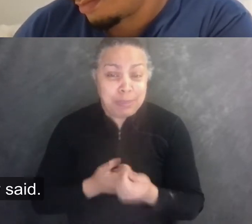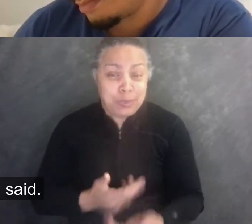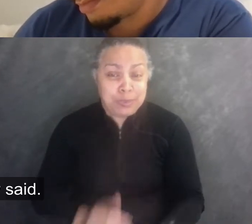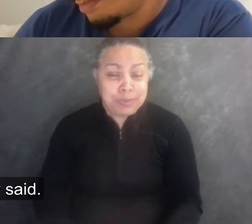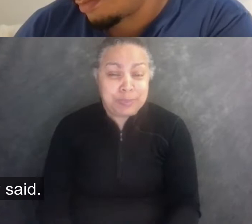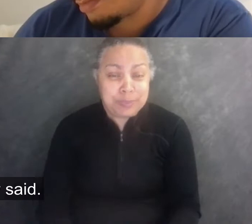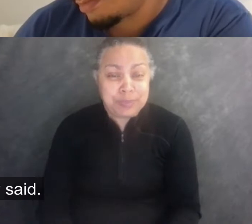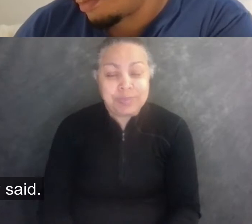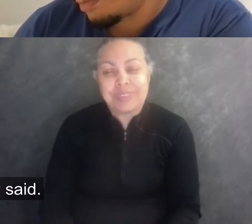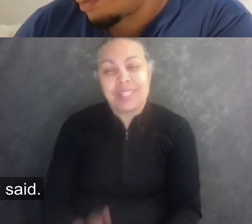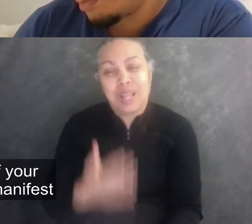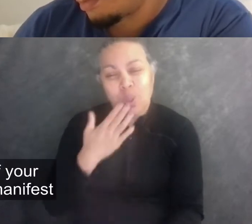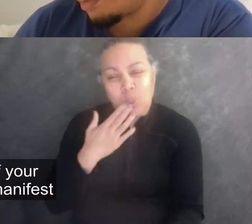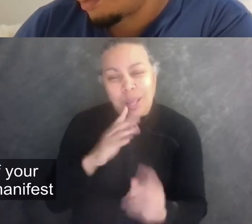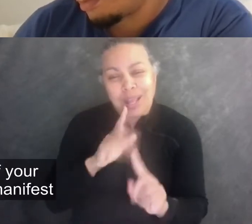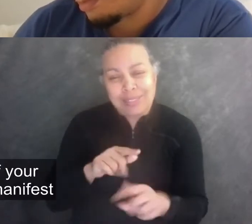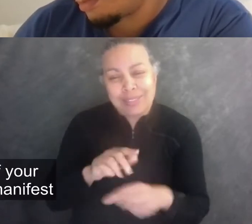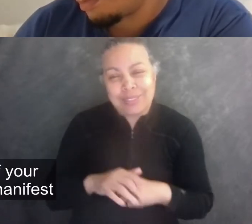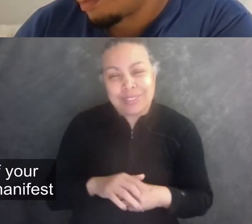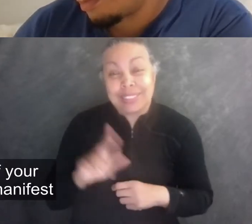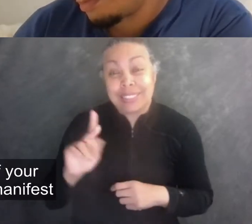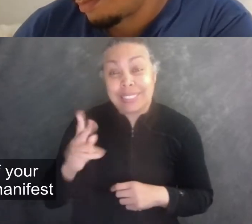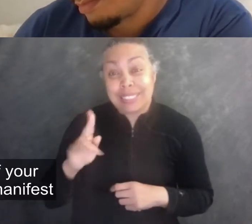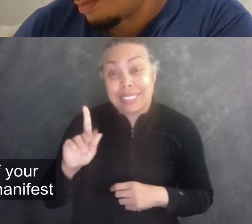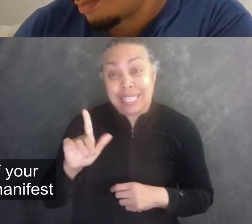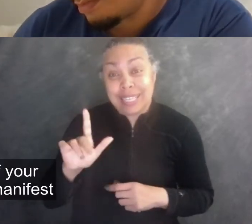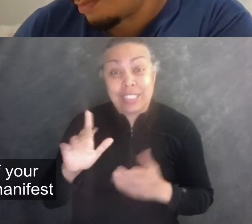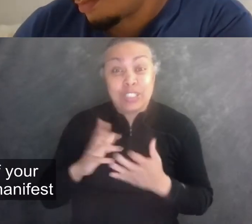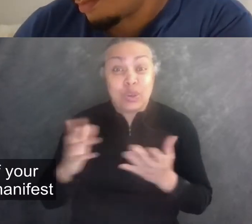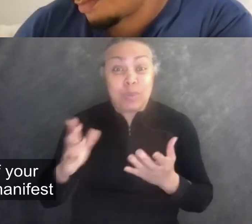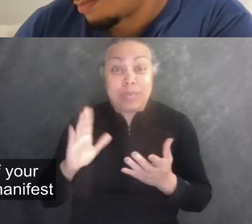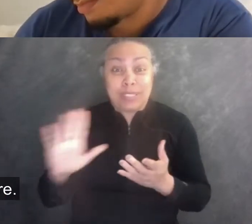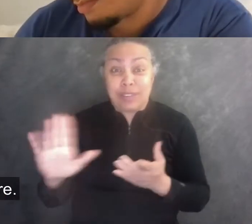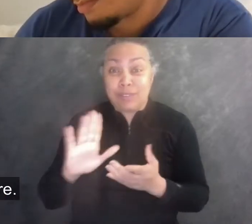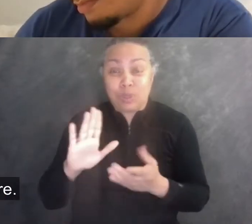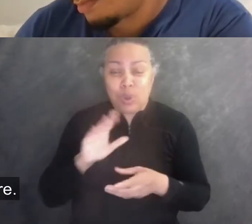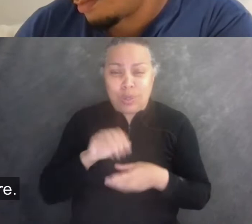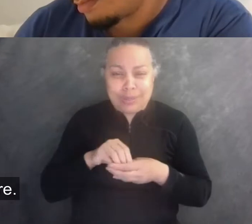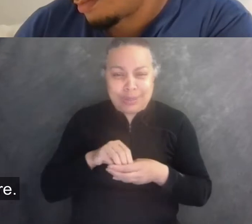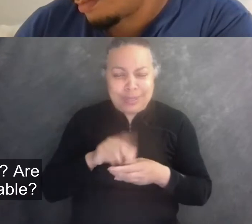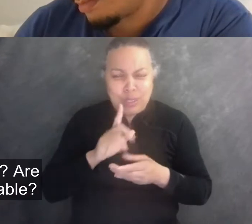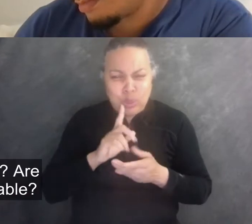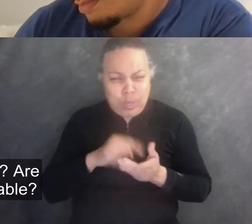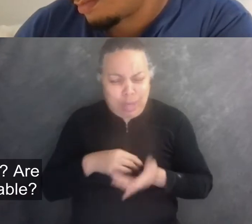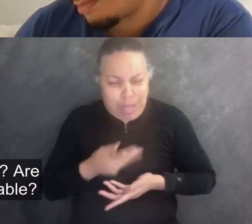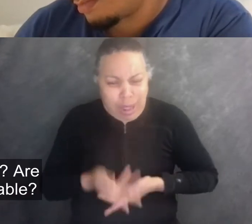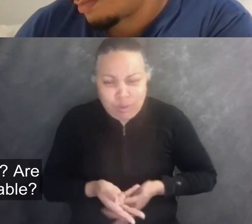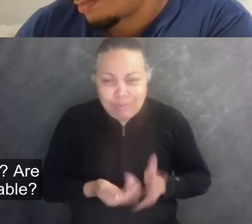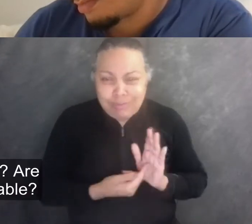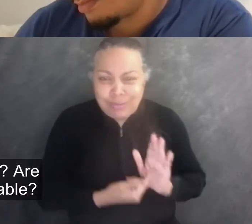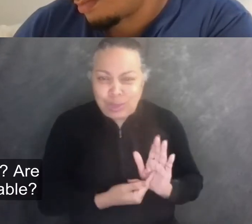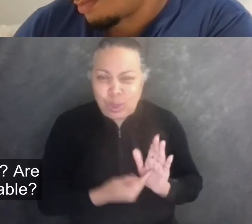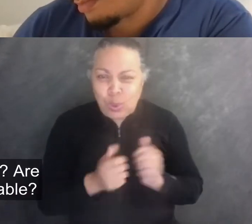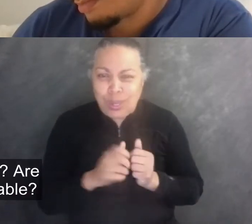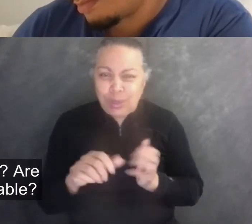That's beautifully said. Kahlil, so much of your interiority is made manifest in your sculpture. Are you